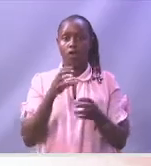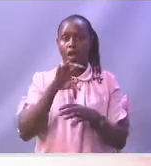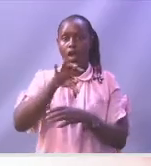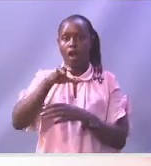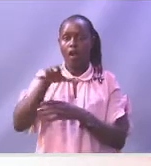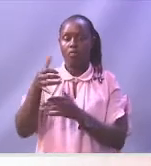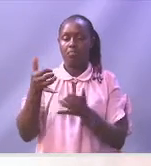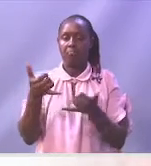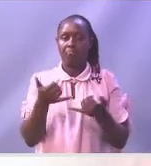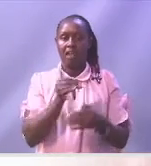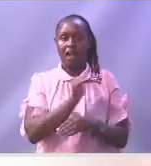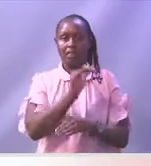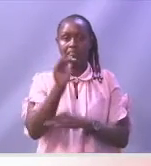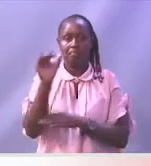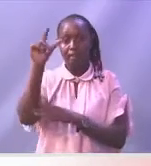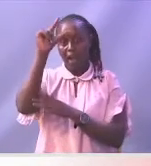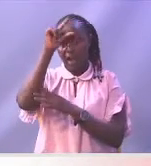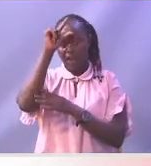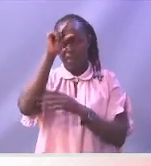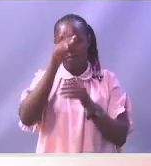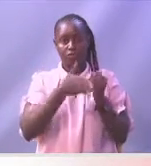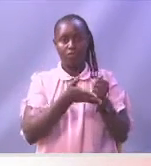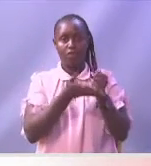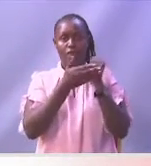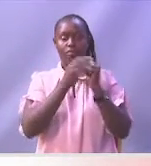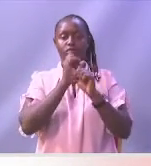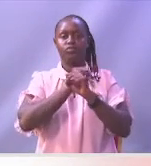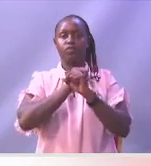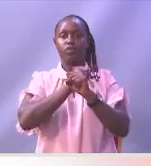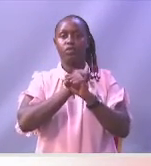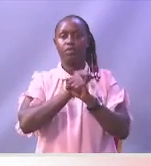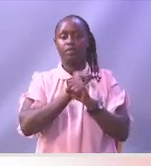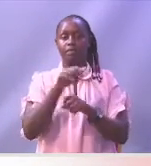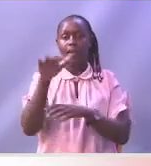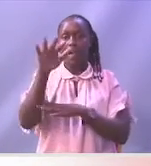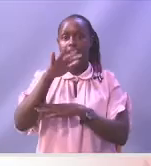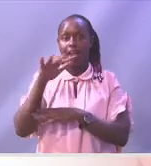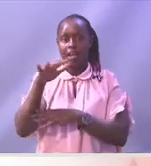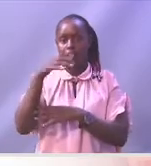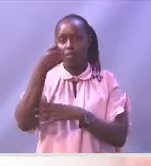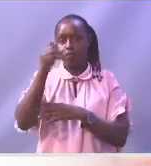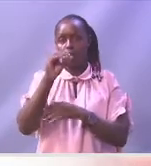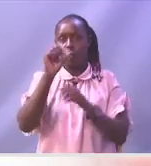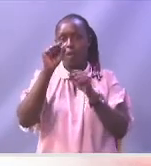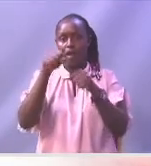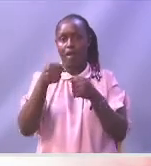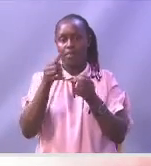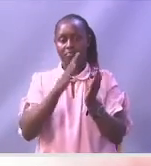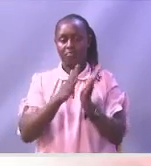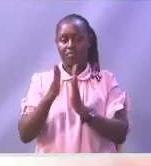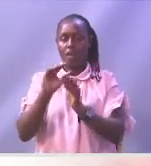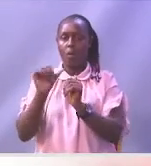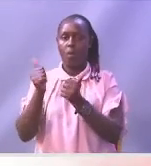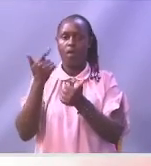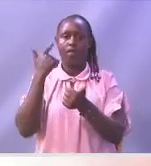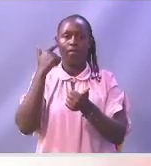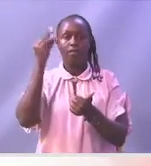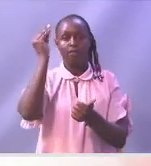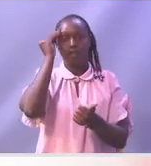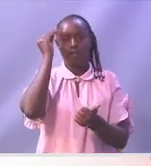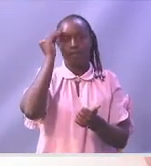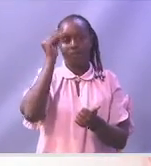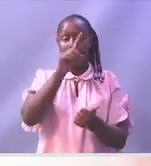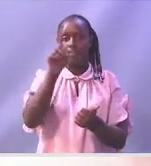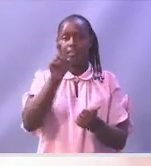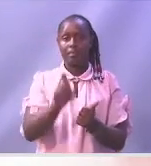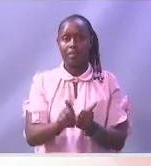calling on the government to step up security measures in the area to allow them prepare adequately for their KCP